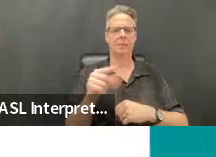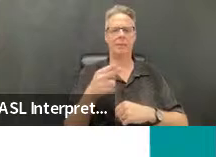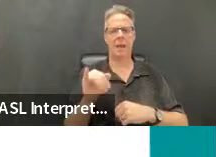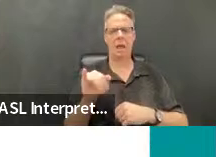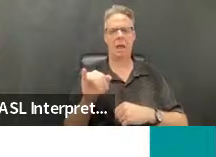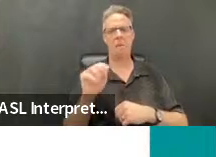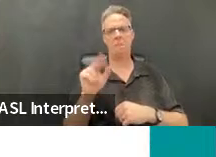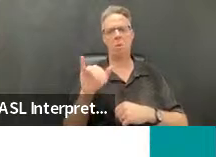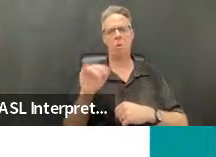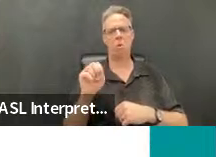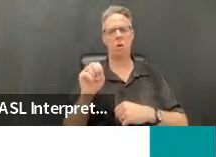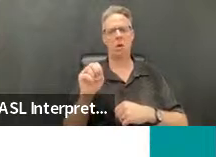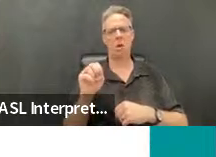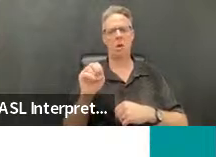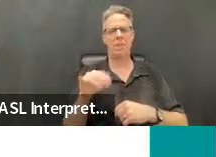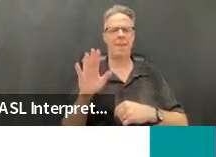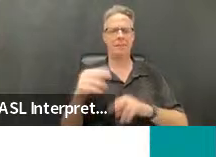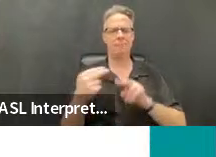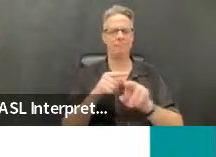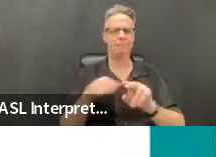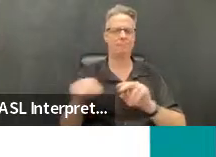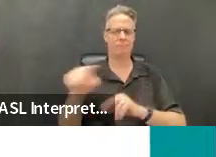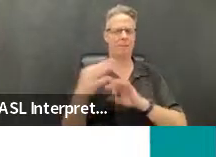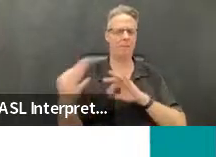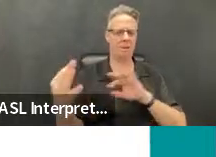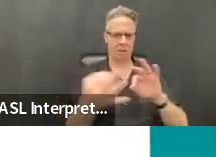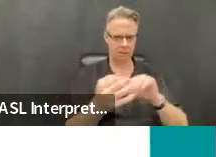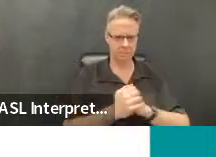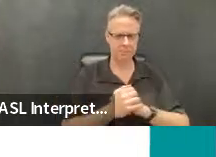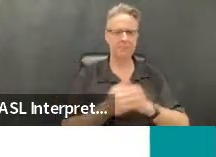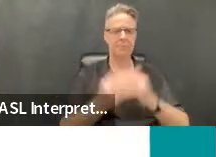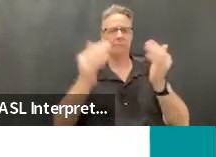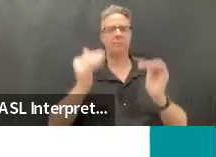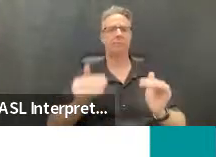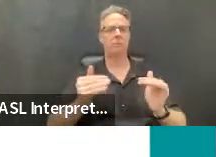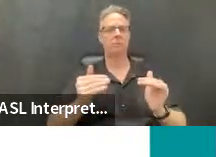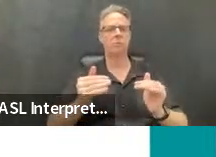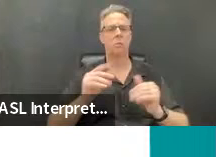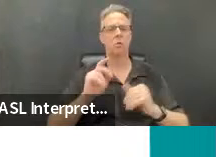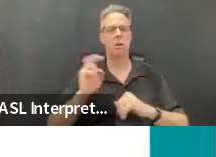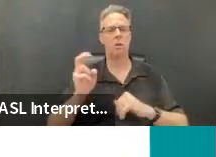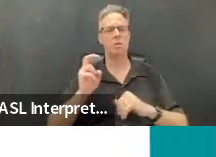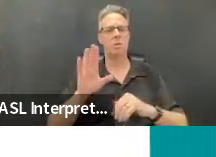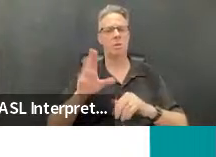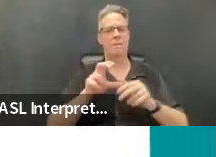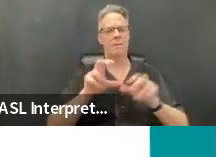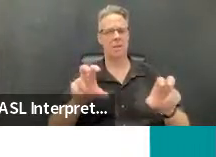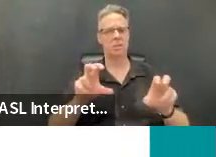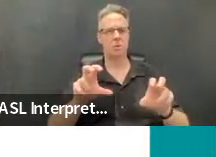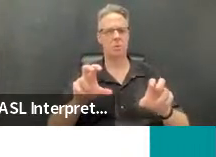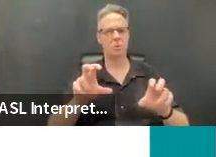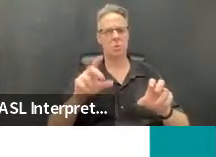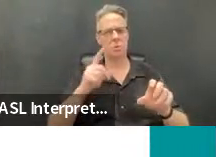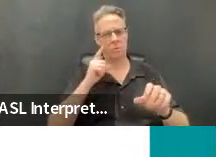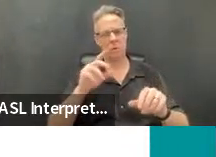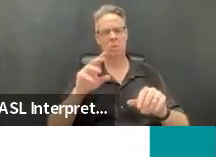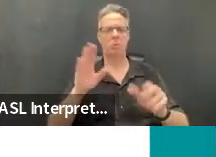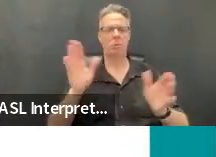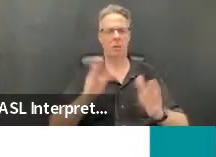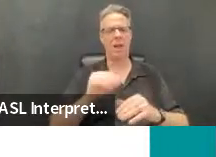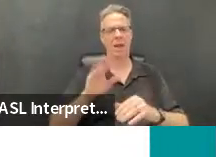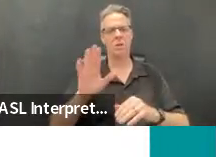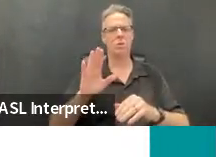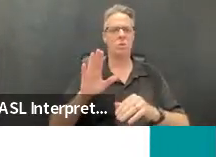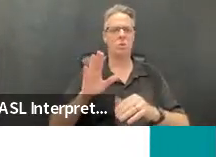Marine Drive feedback. We'll be looking at transit investment winnowing and also transit